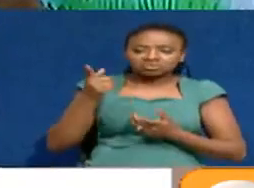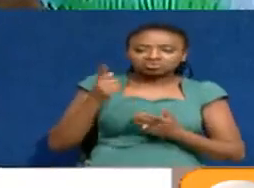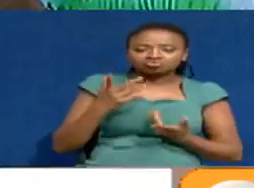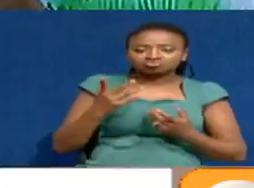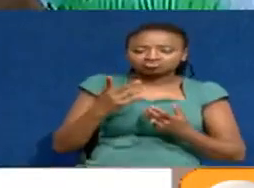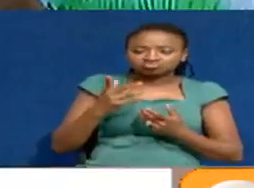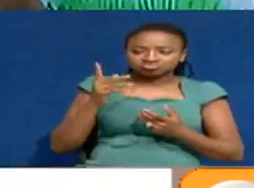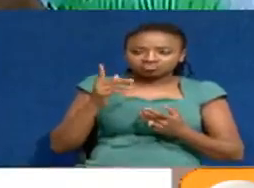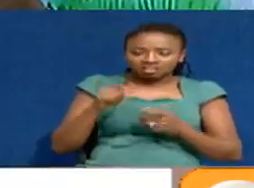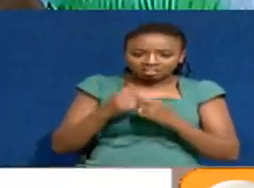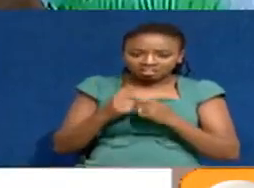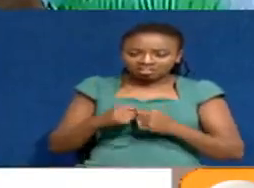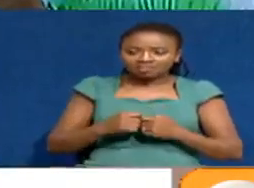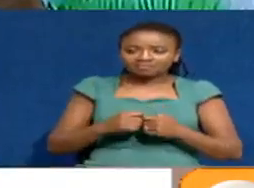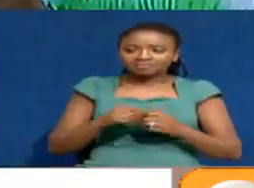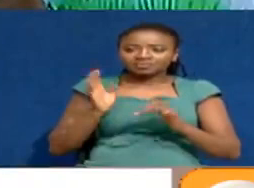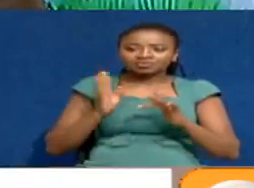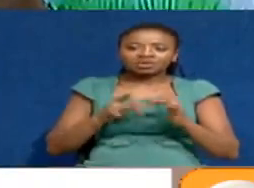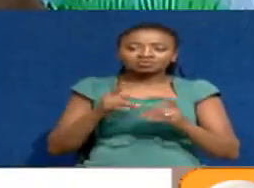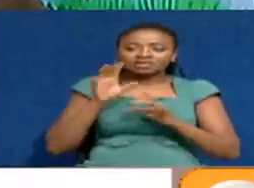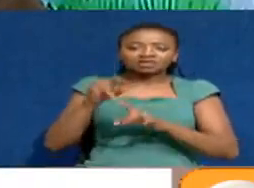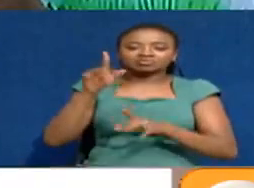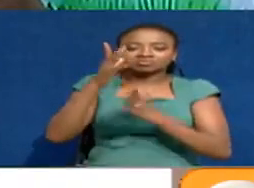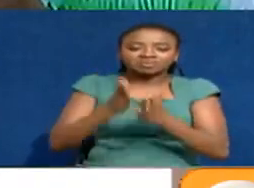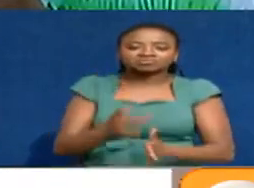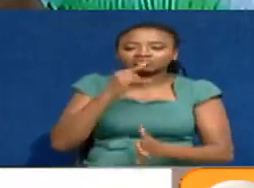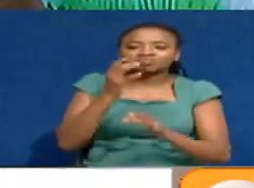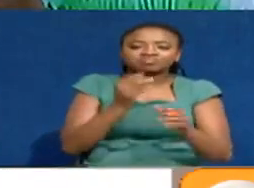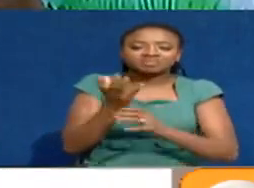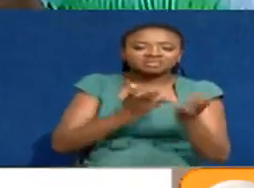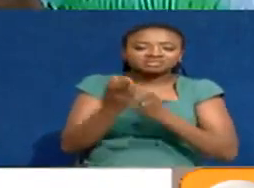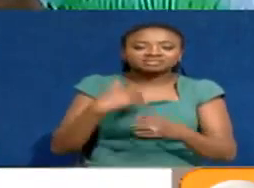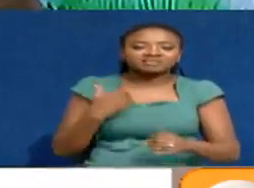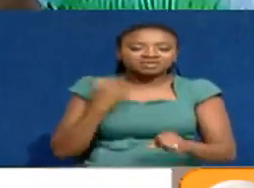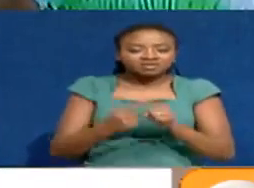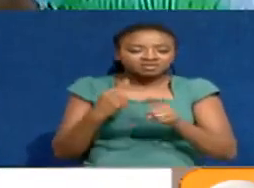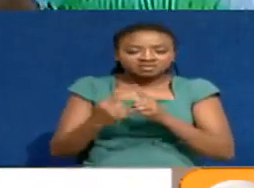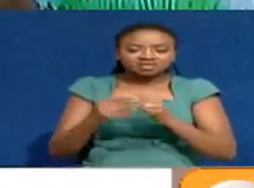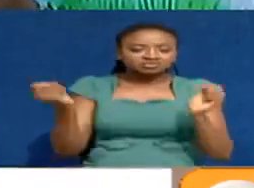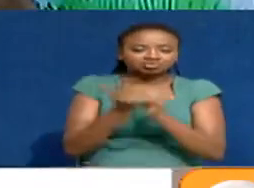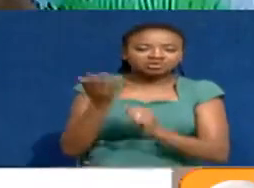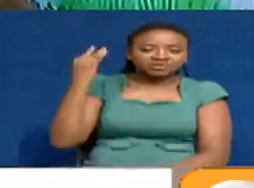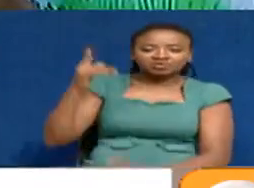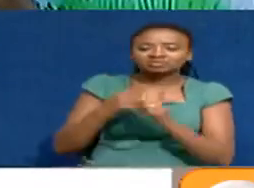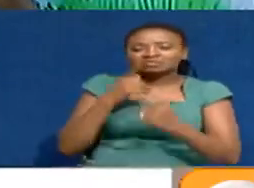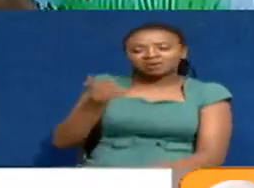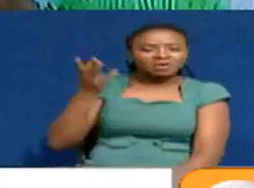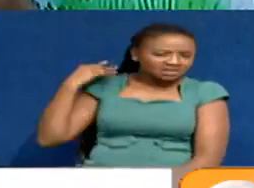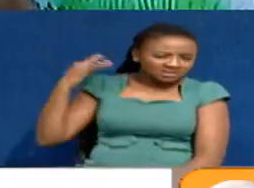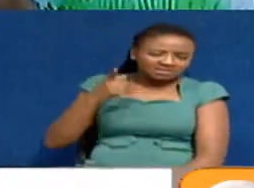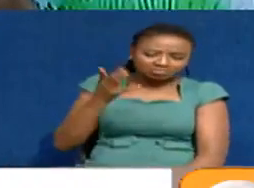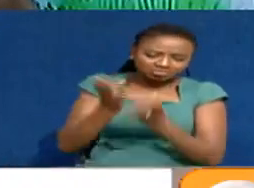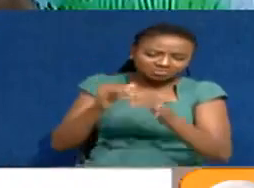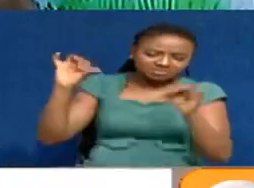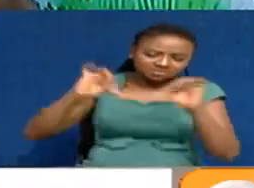You cannot accuse somebody for business he did 12 years ago that it is a crime to do business with Wahiga. There is no